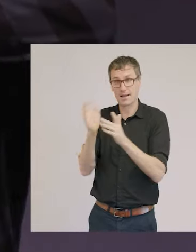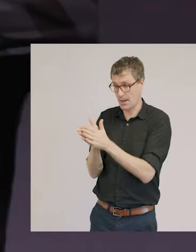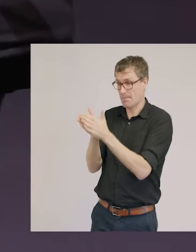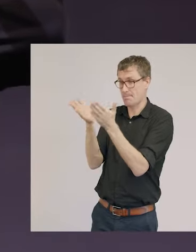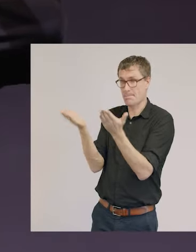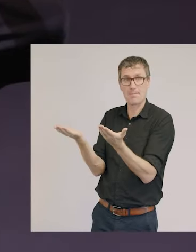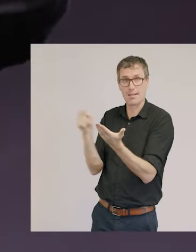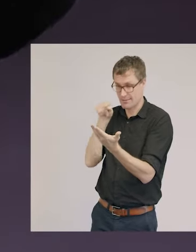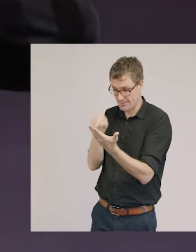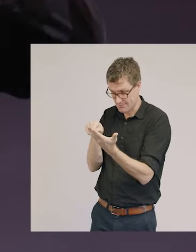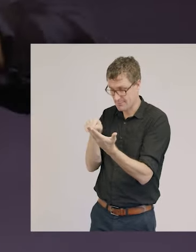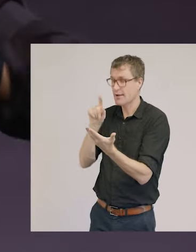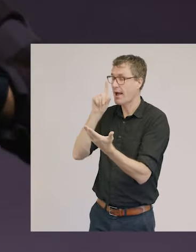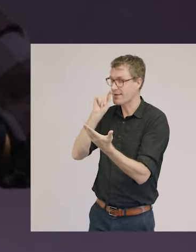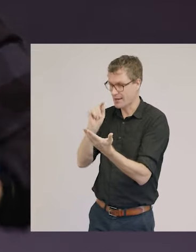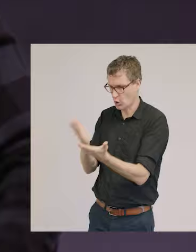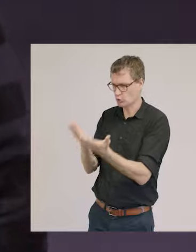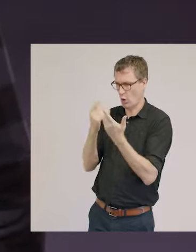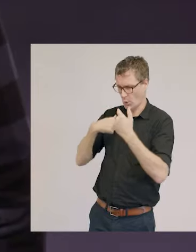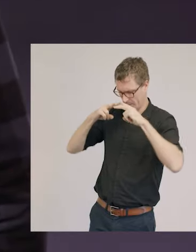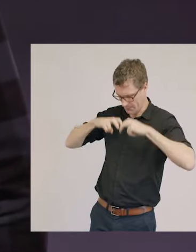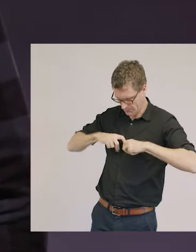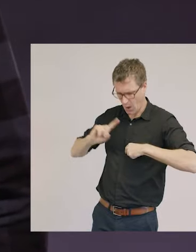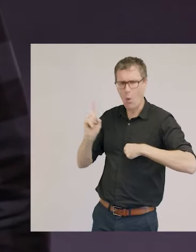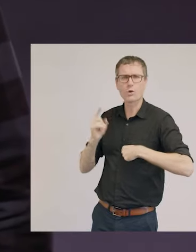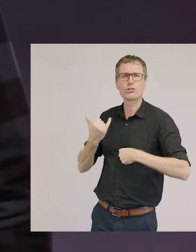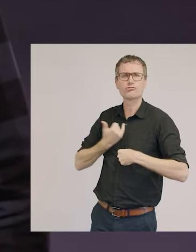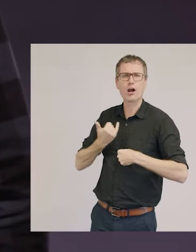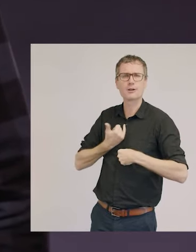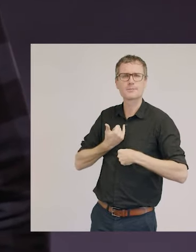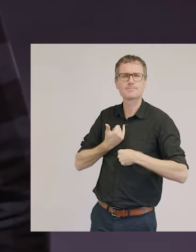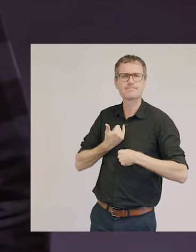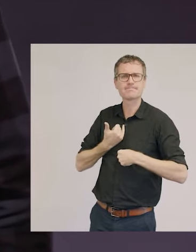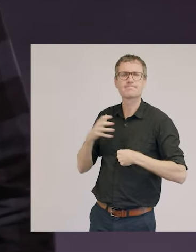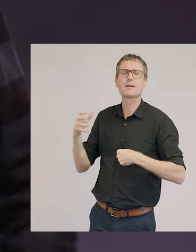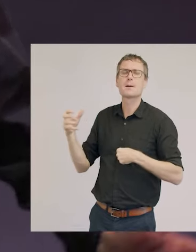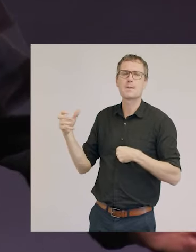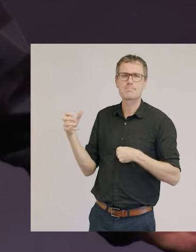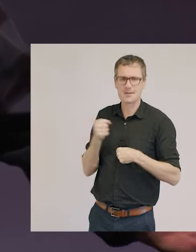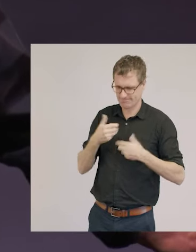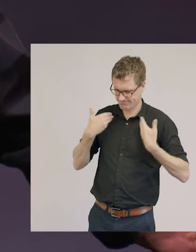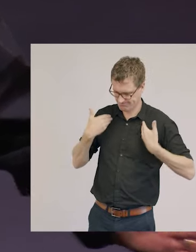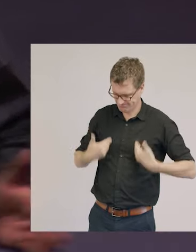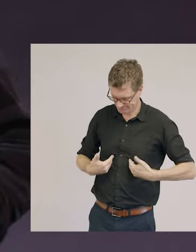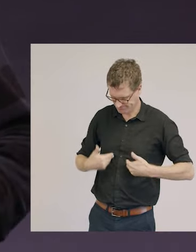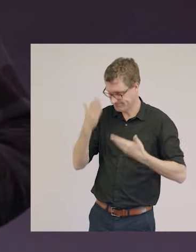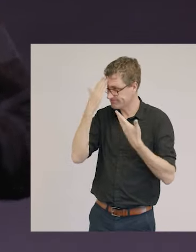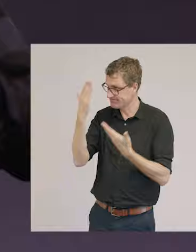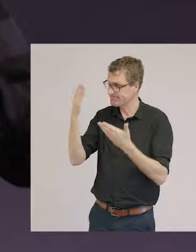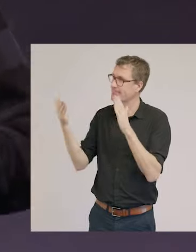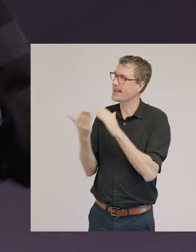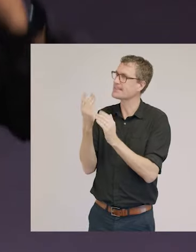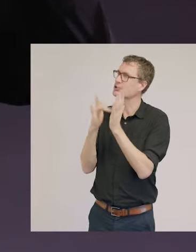Word of God says and it will tell you what's wrong in your life. It'll tell you. And you've got to bring